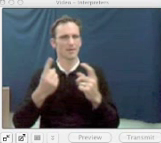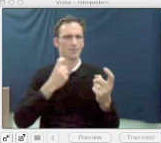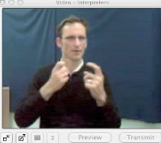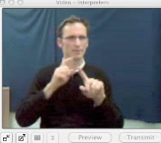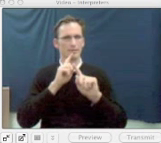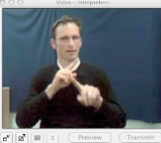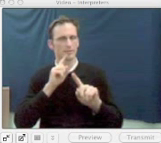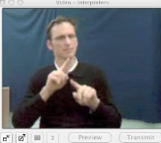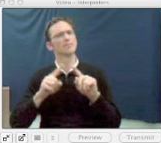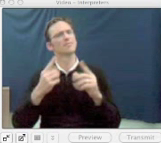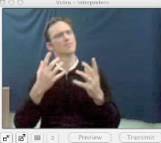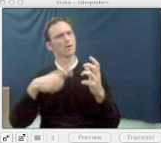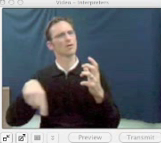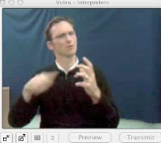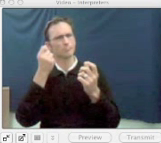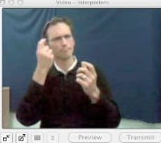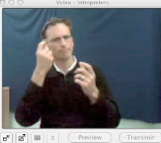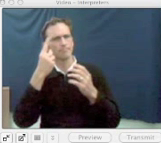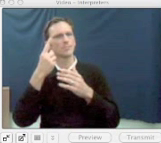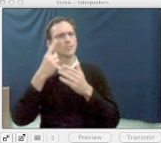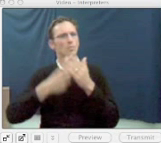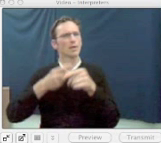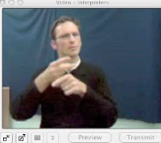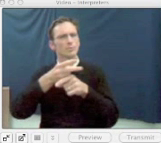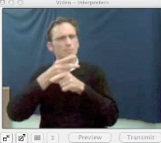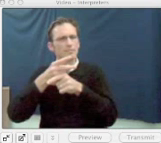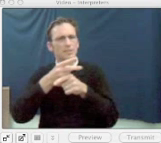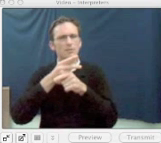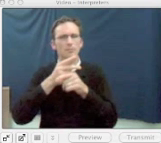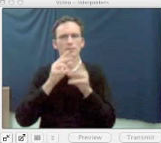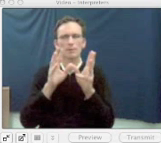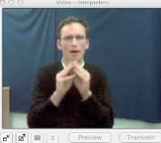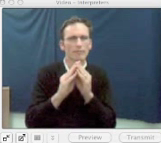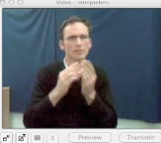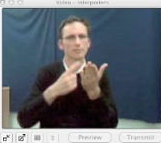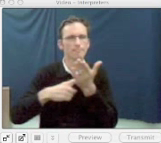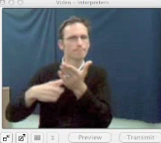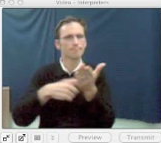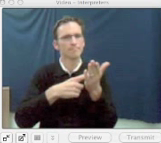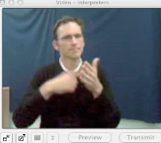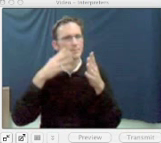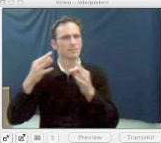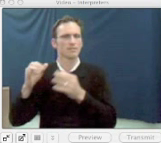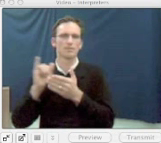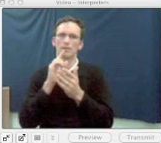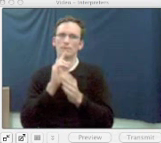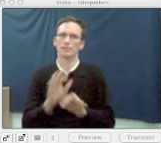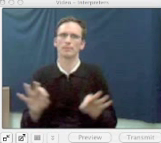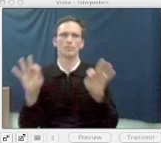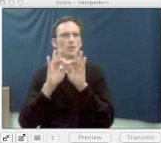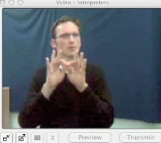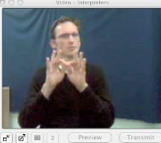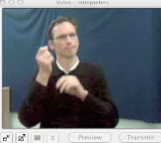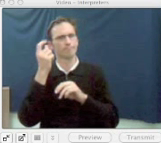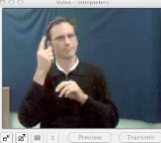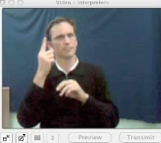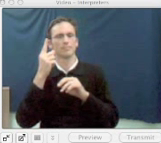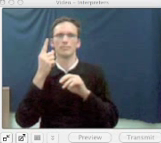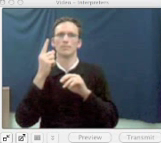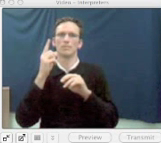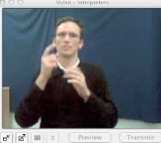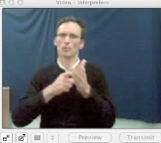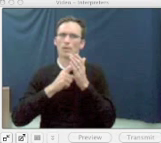it mean to talk about supervision, because this is, in many ways, one of the huge shifts that I